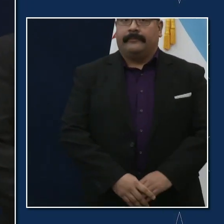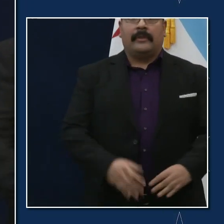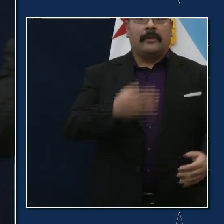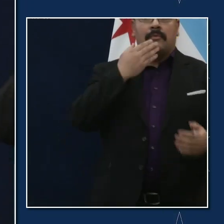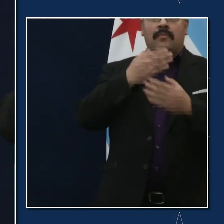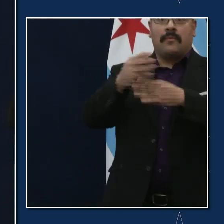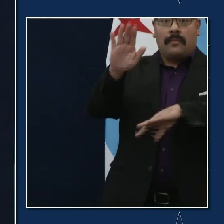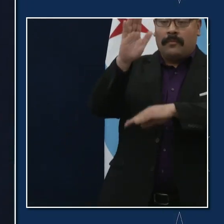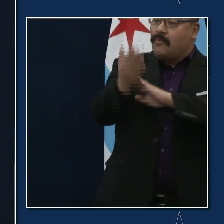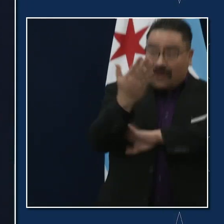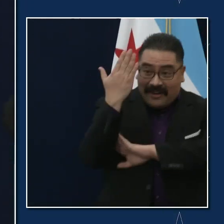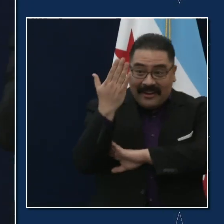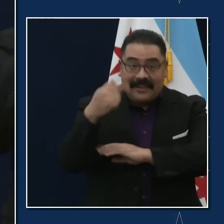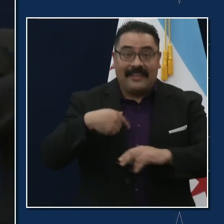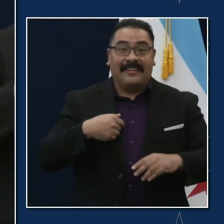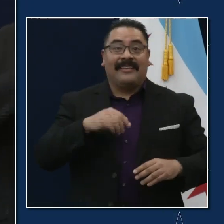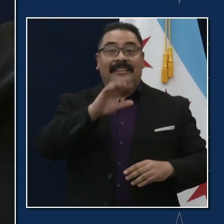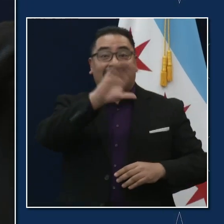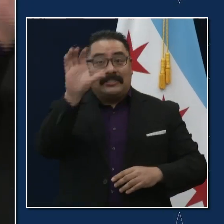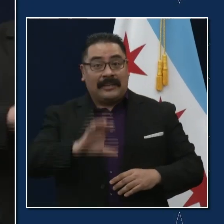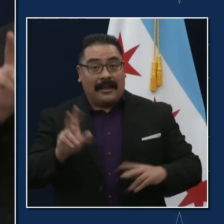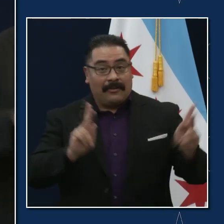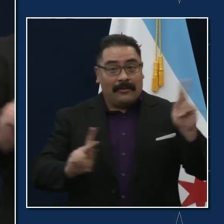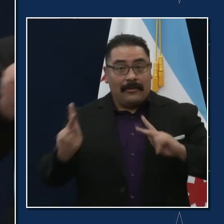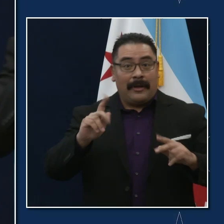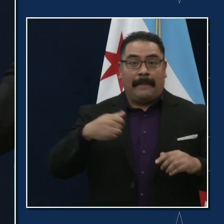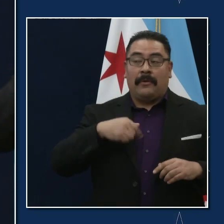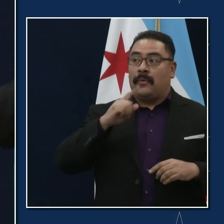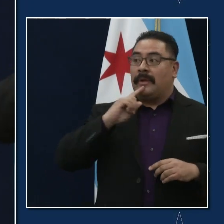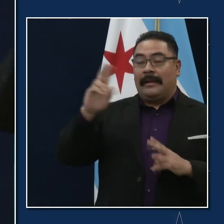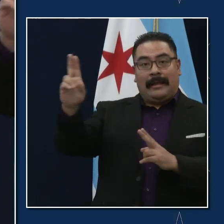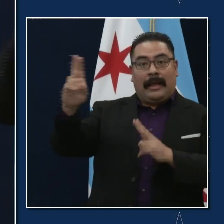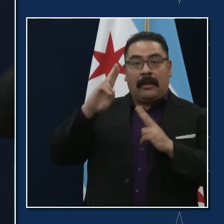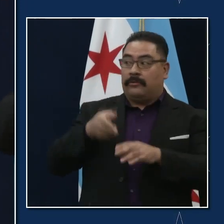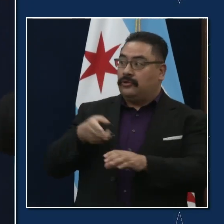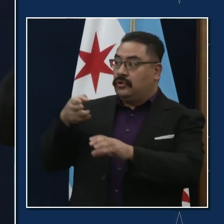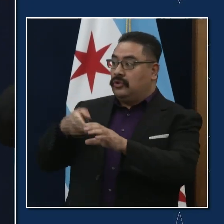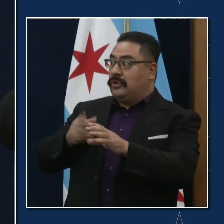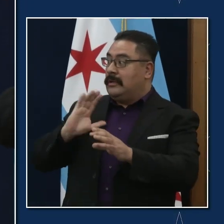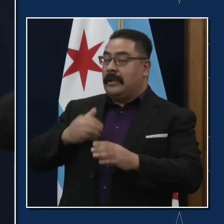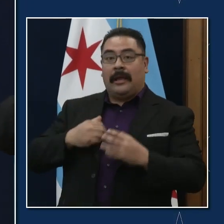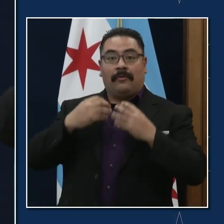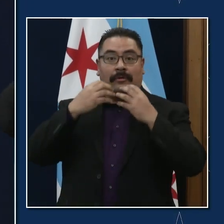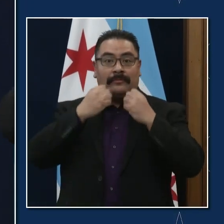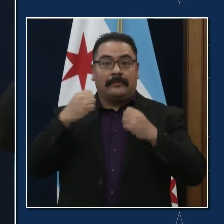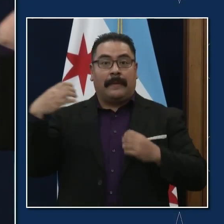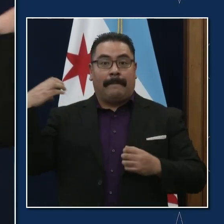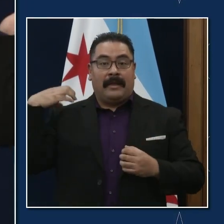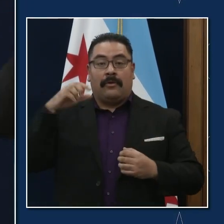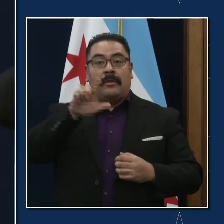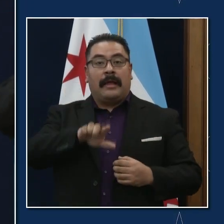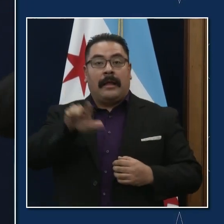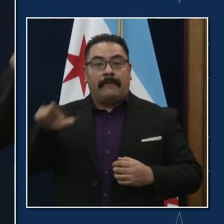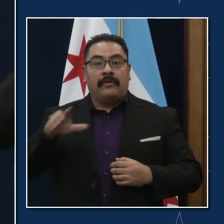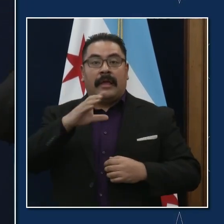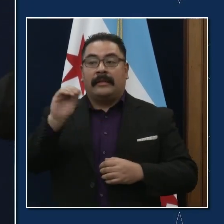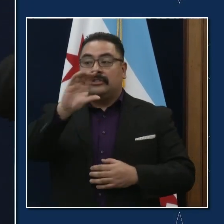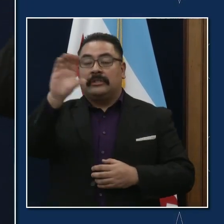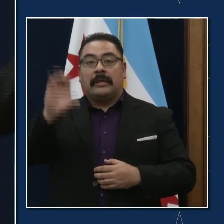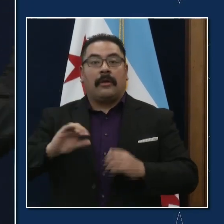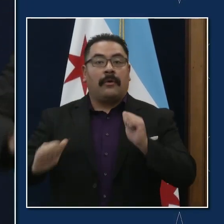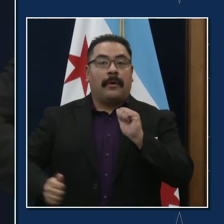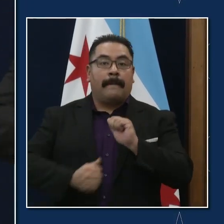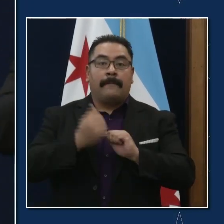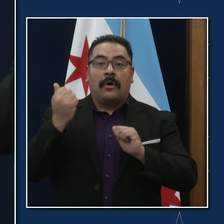Good morning, my dear Chicagoans. I'm truly honored to join our esteemed Mayor, Lori Lightfoot, and Chicago's